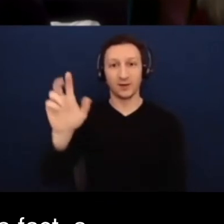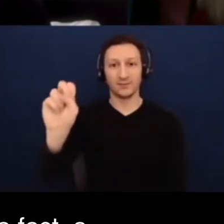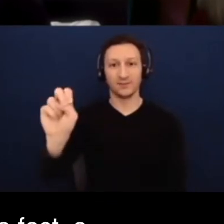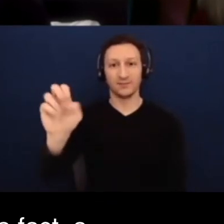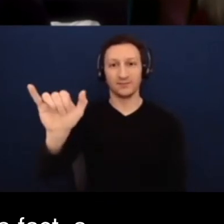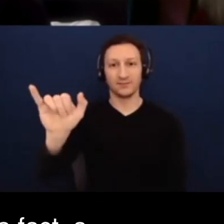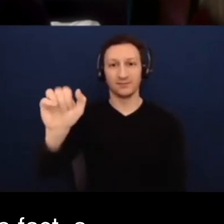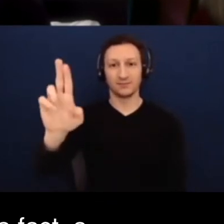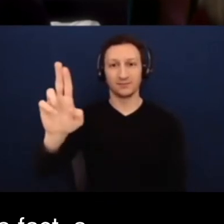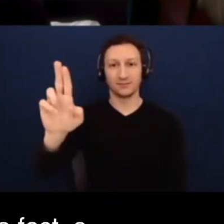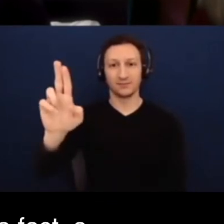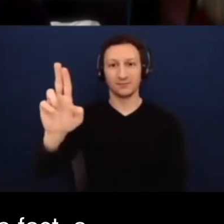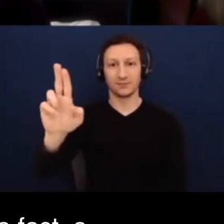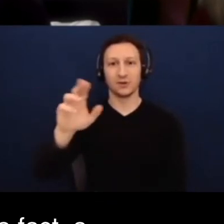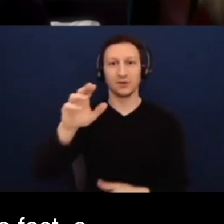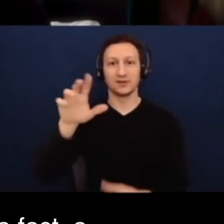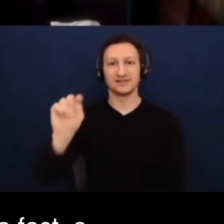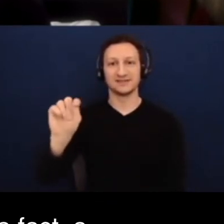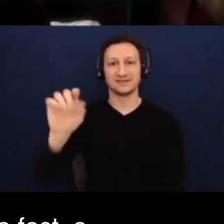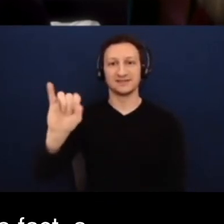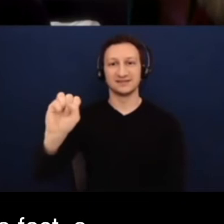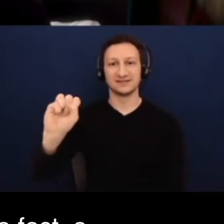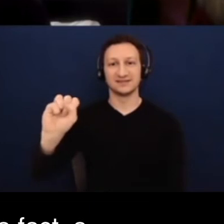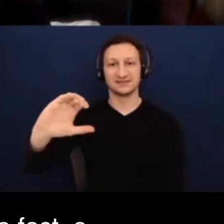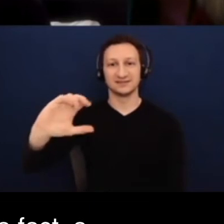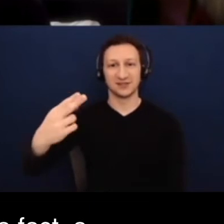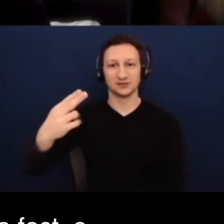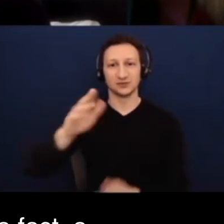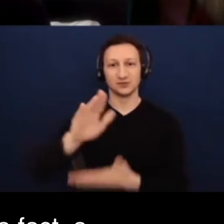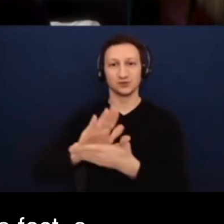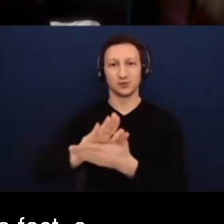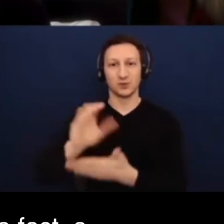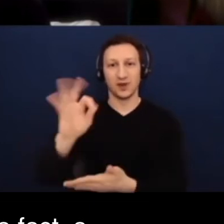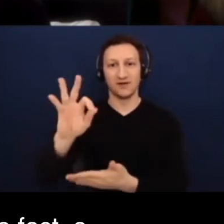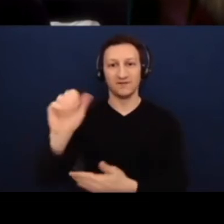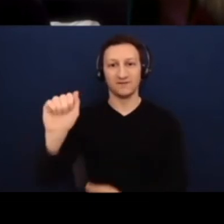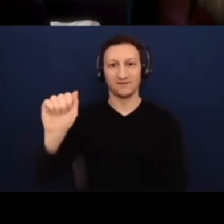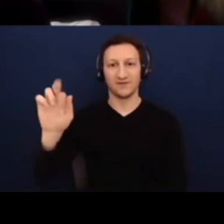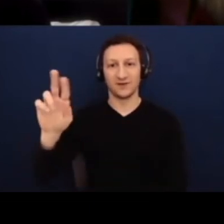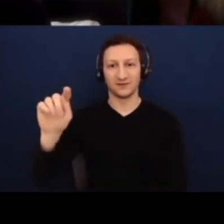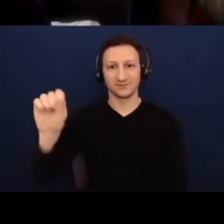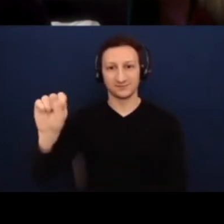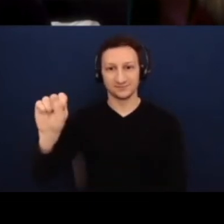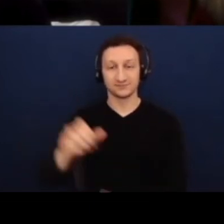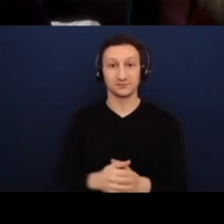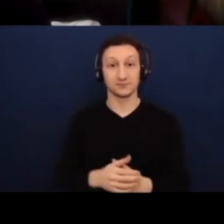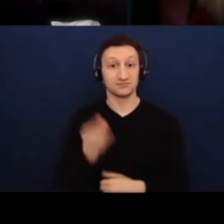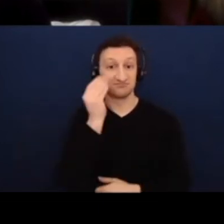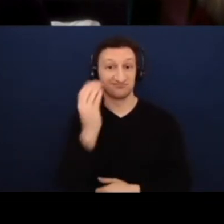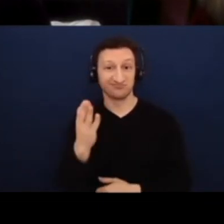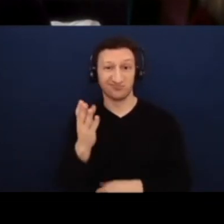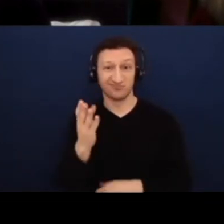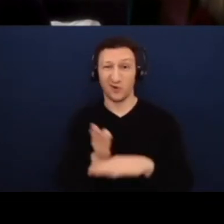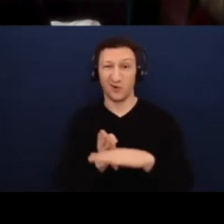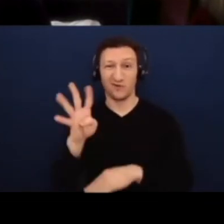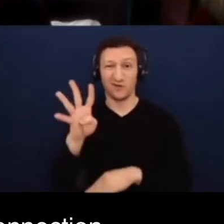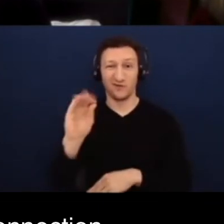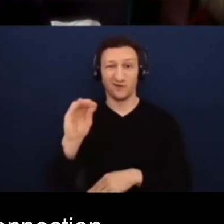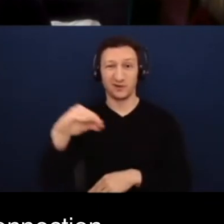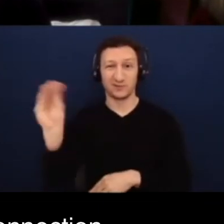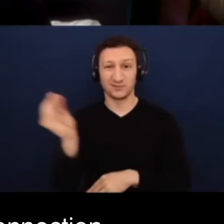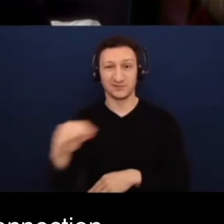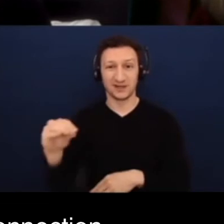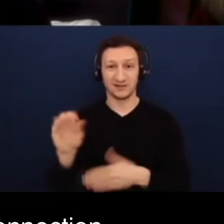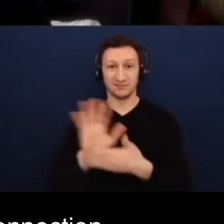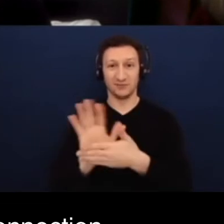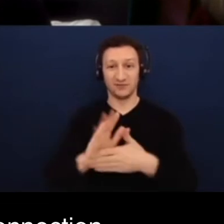And just as a fact, a fun fact, that over 40% of the films at Sundance this year have